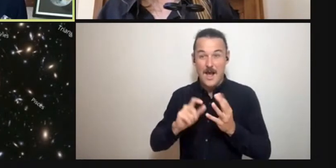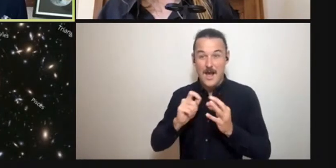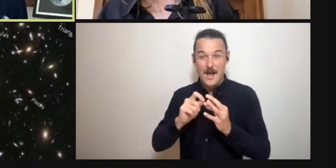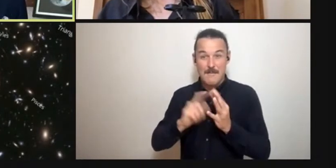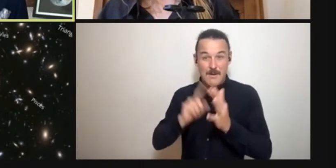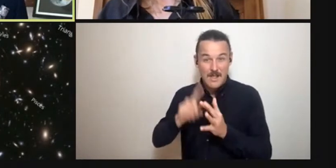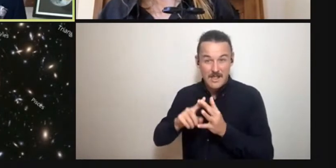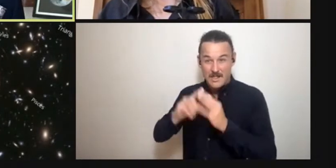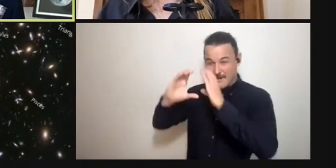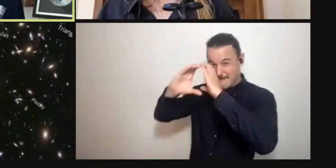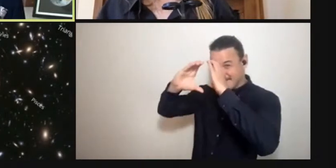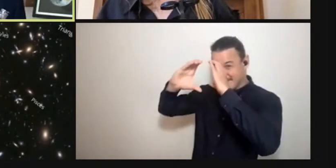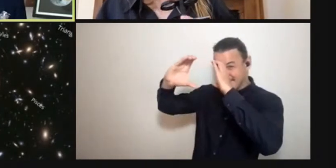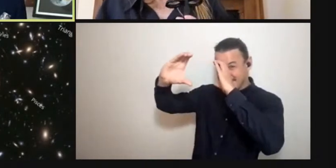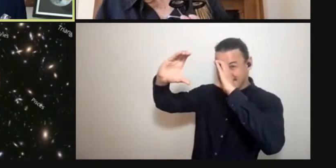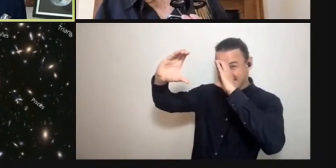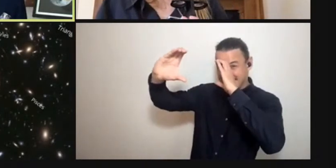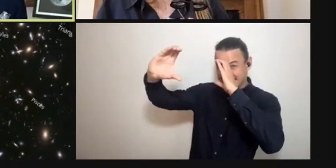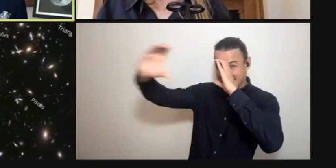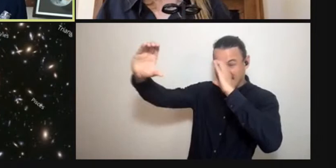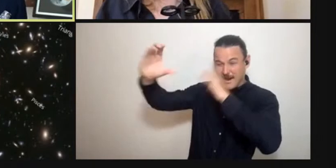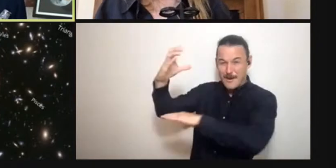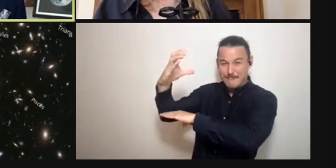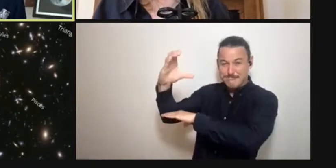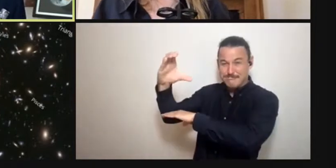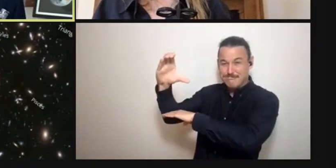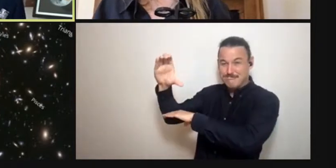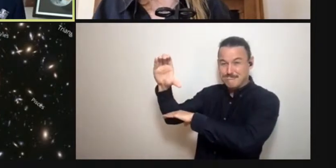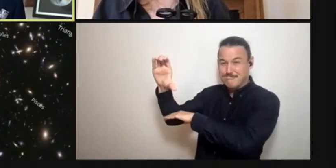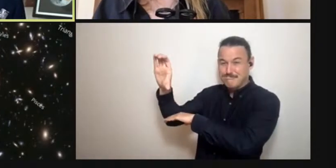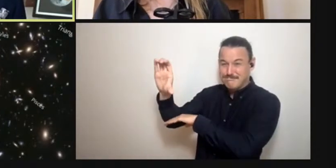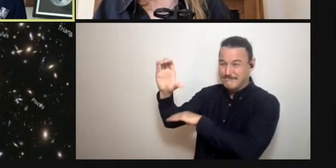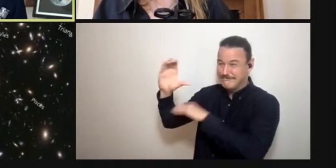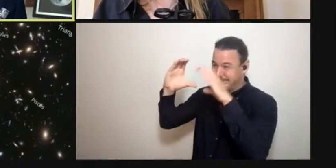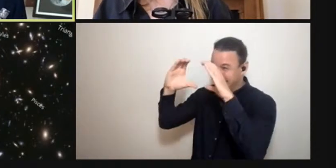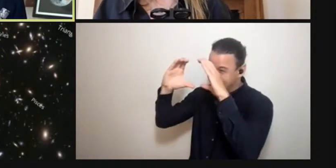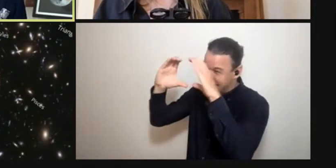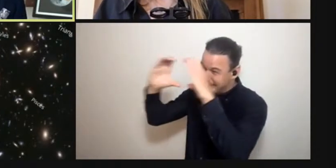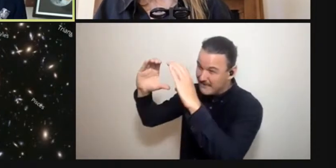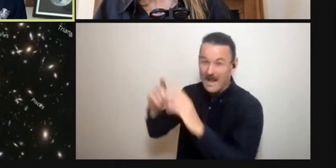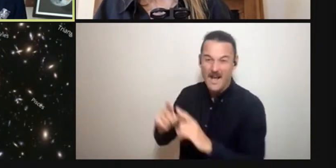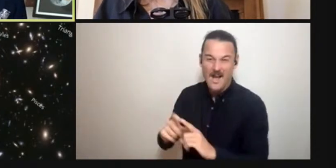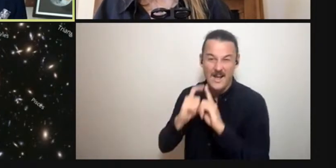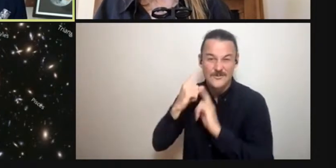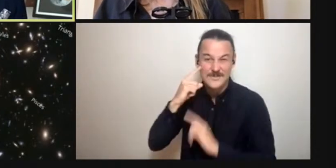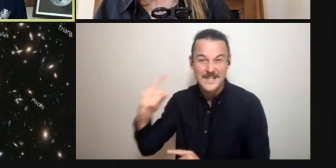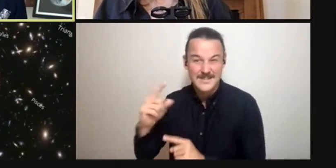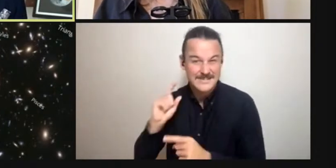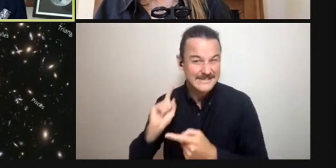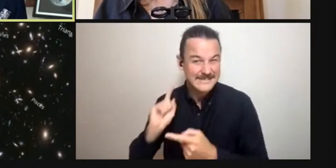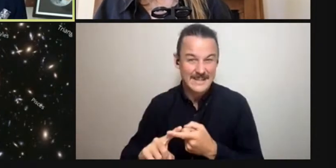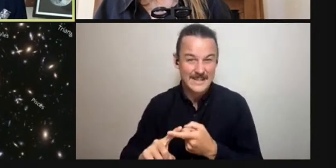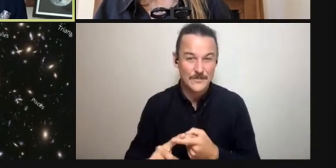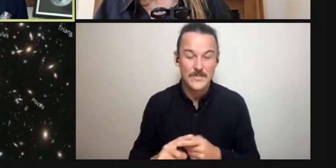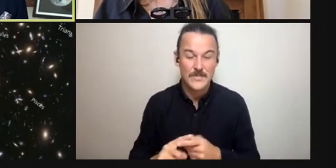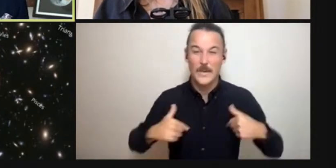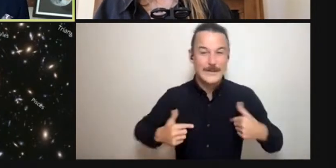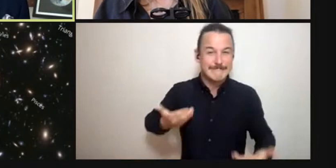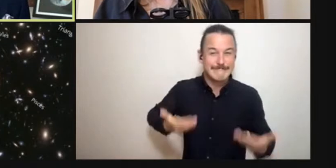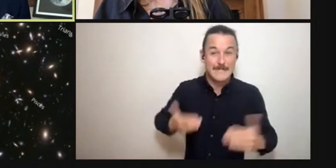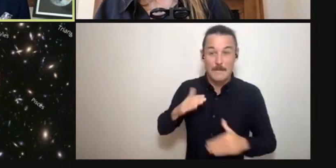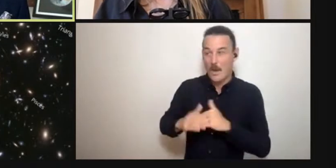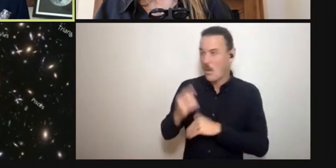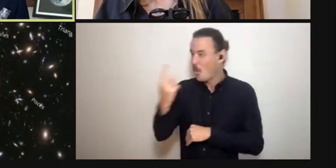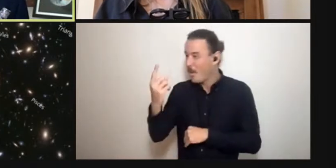another super-powered kind of telescope. So we're not sure about individual stars, but we